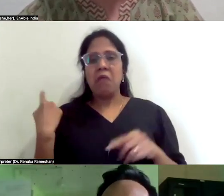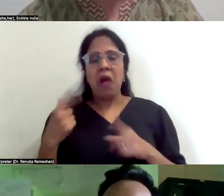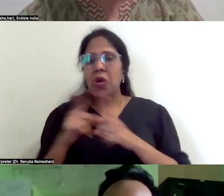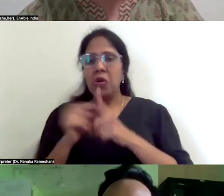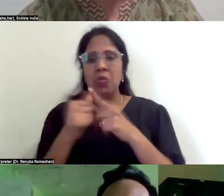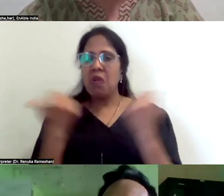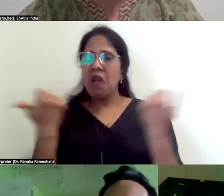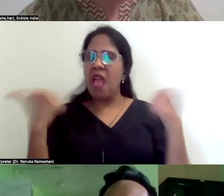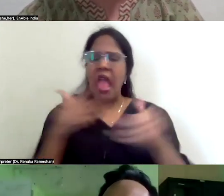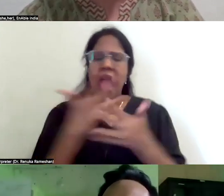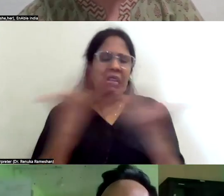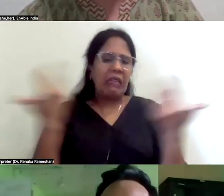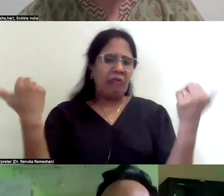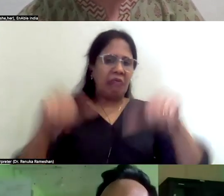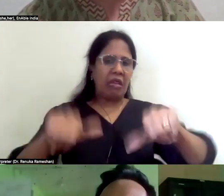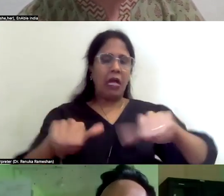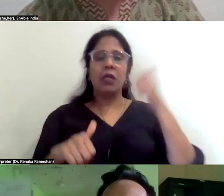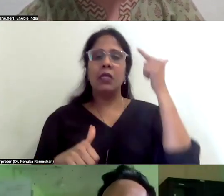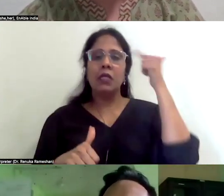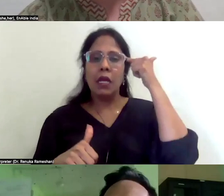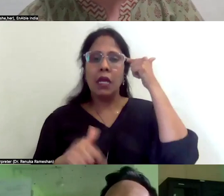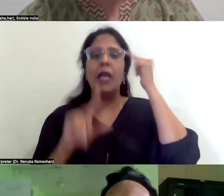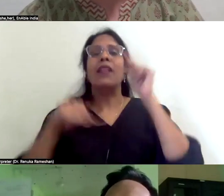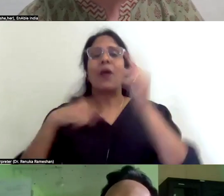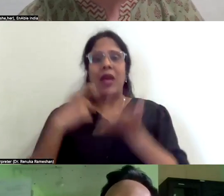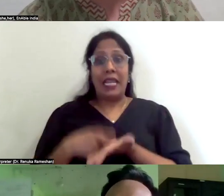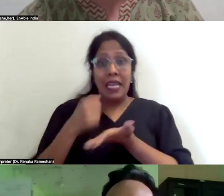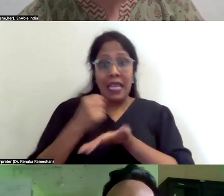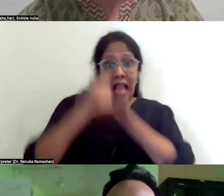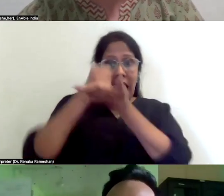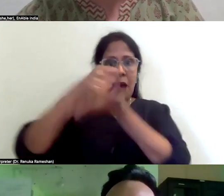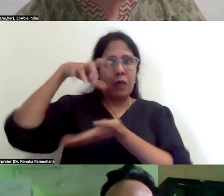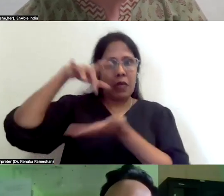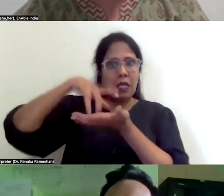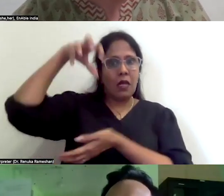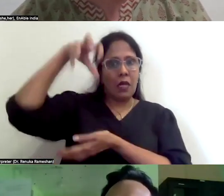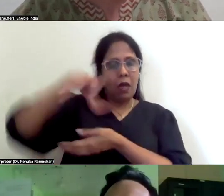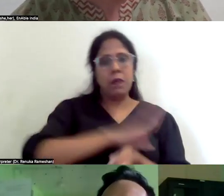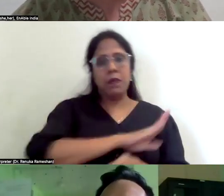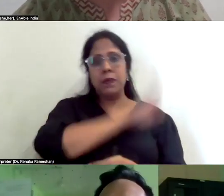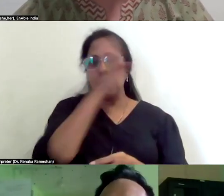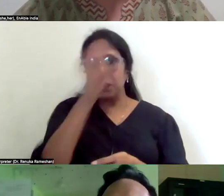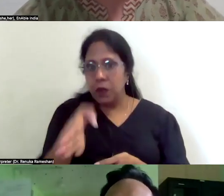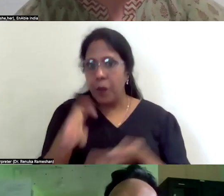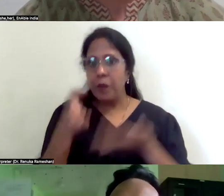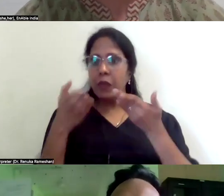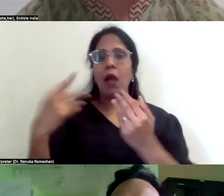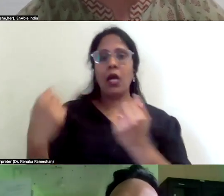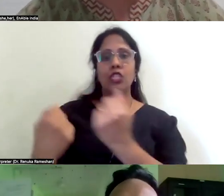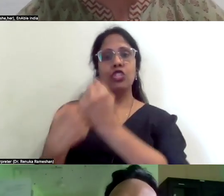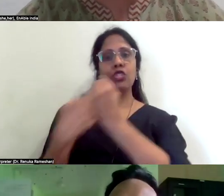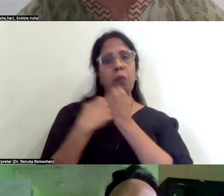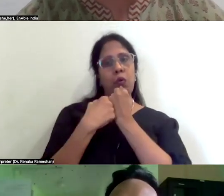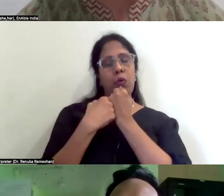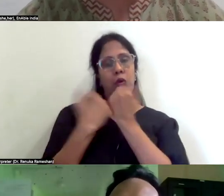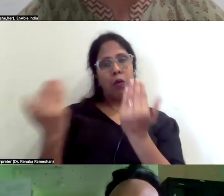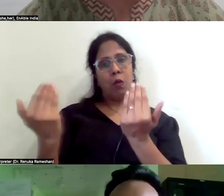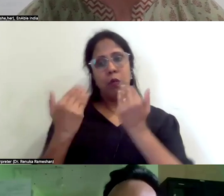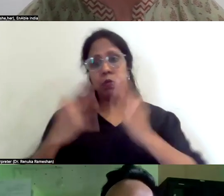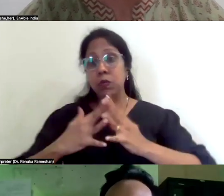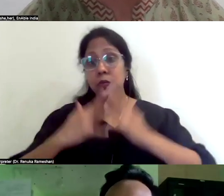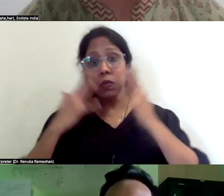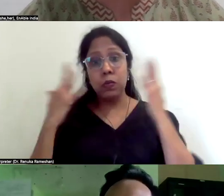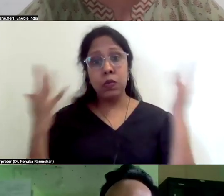after going to the rehab, they supported me very well. Means they have a very